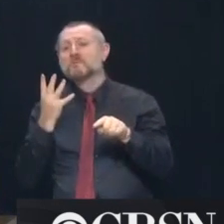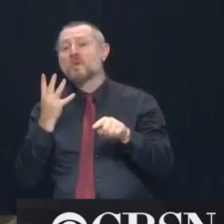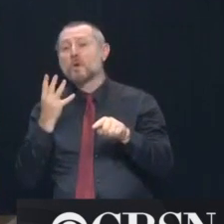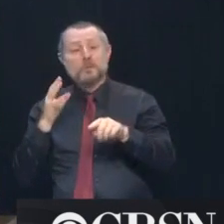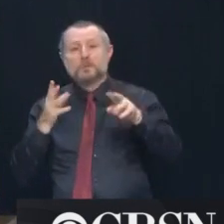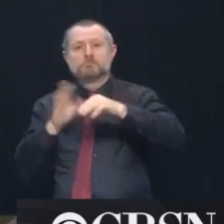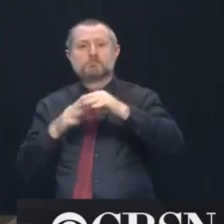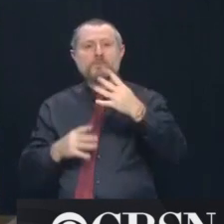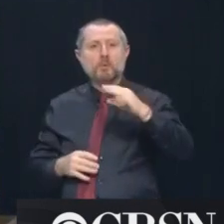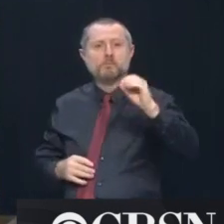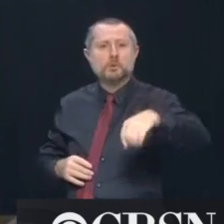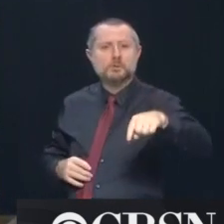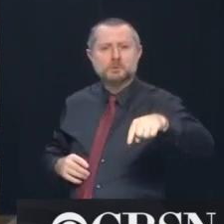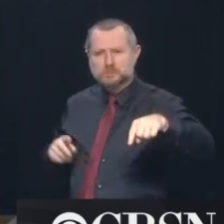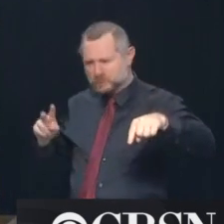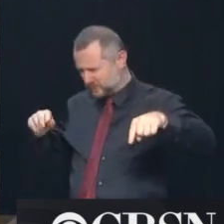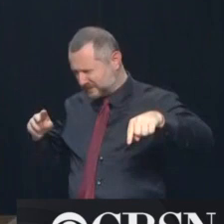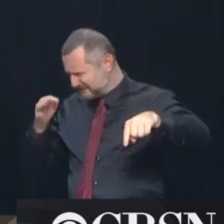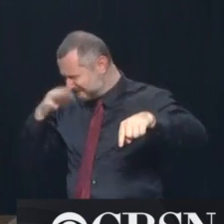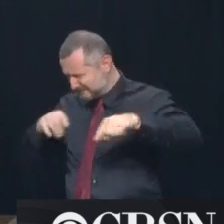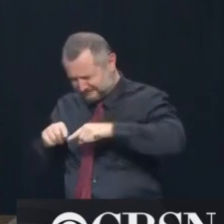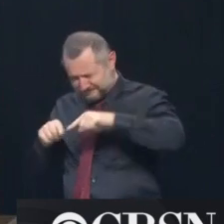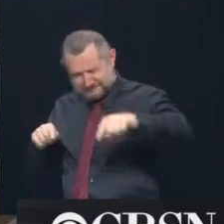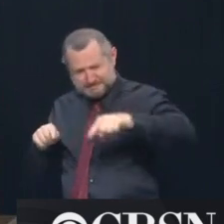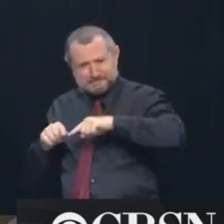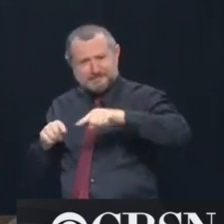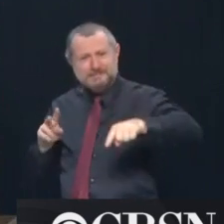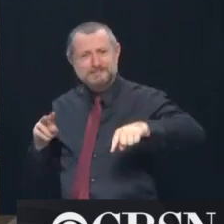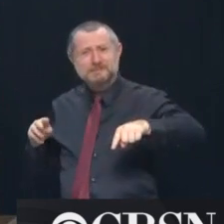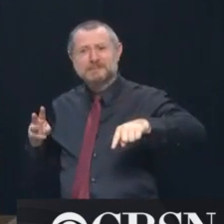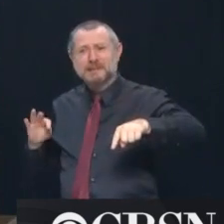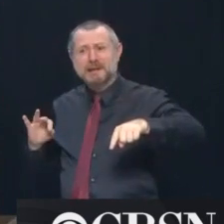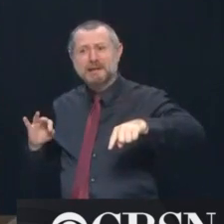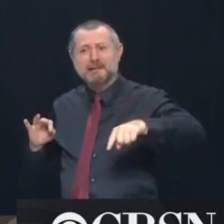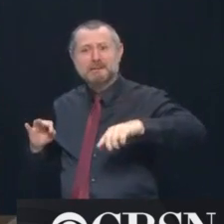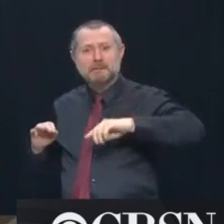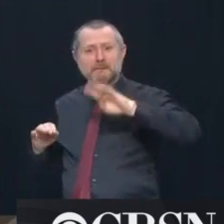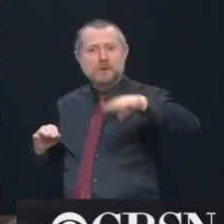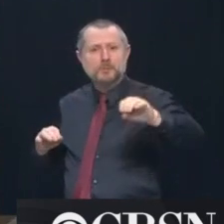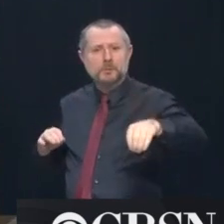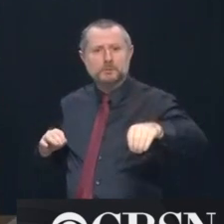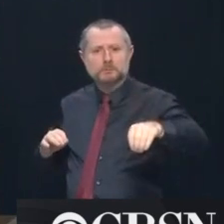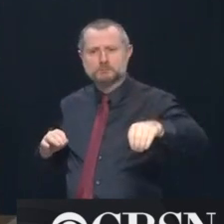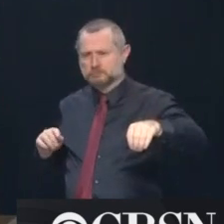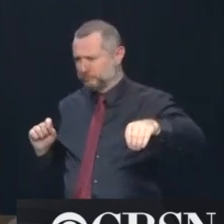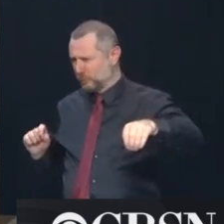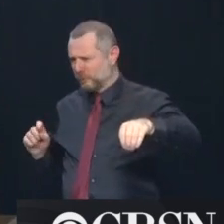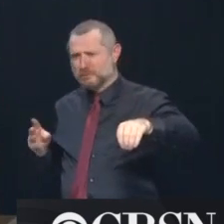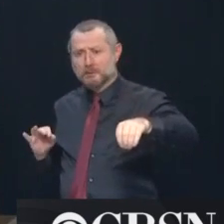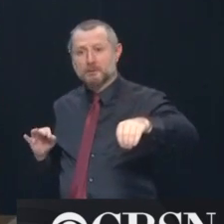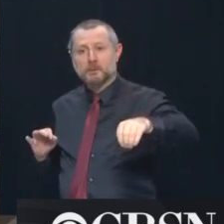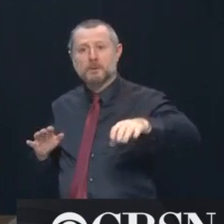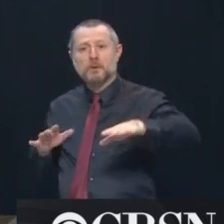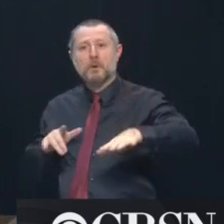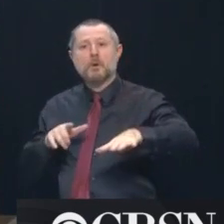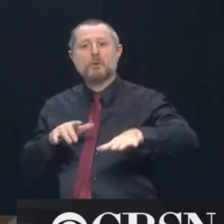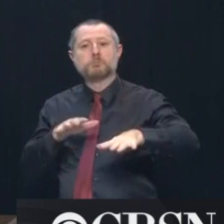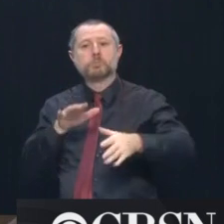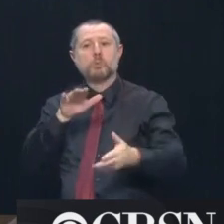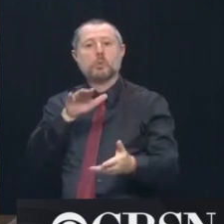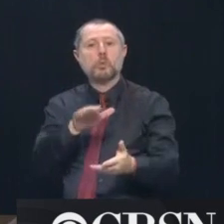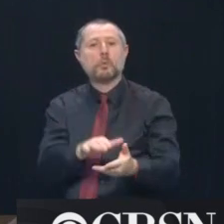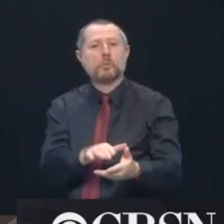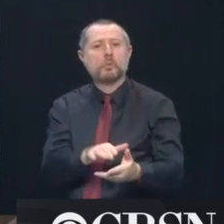Why, if you have a neighborhood at 4, you need to slow down the infection rate in the neighborhood